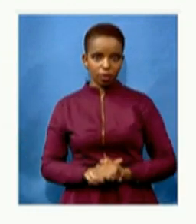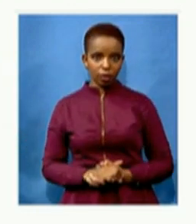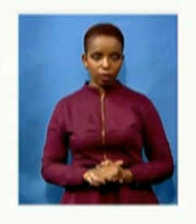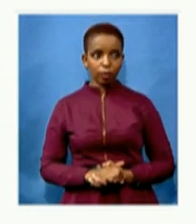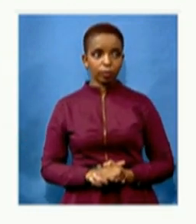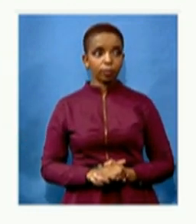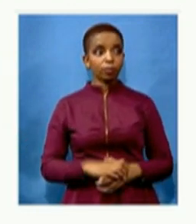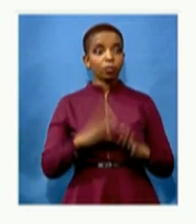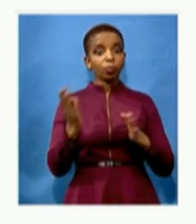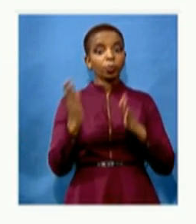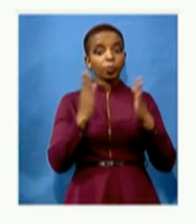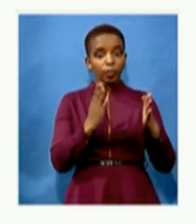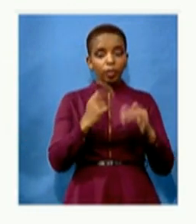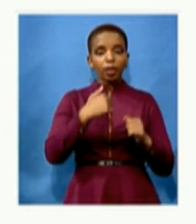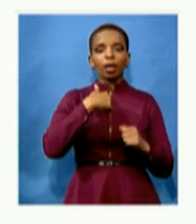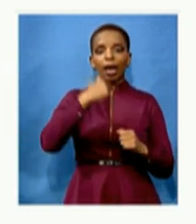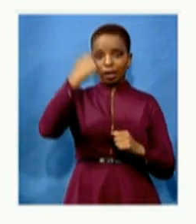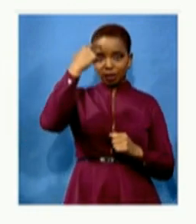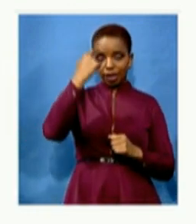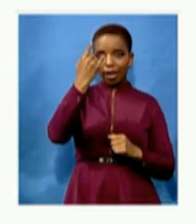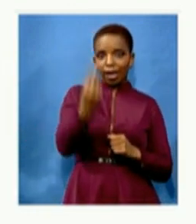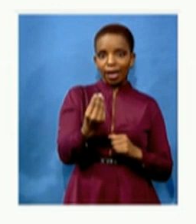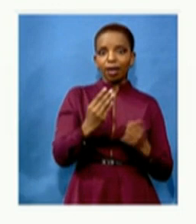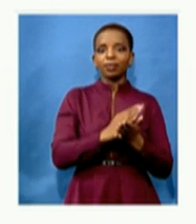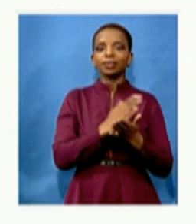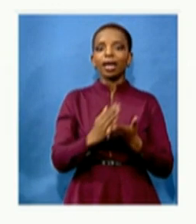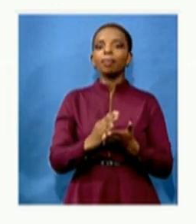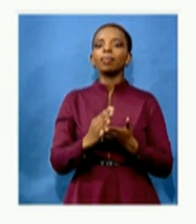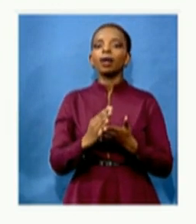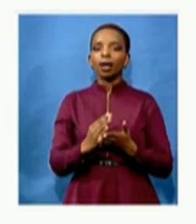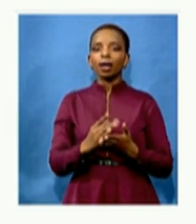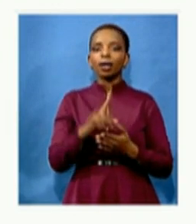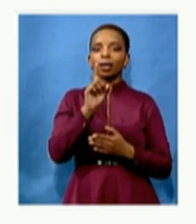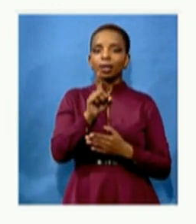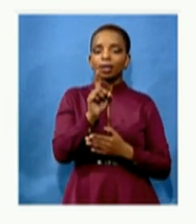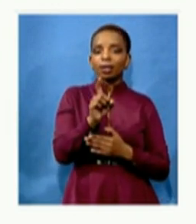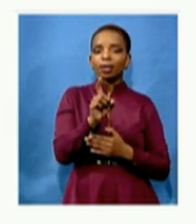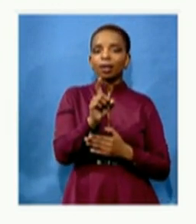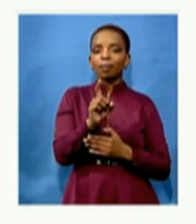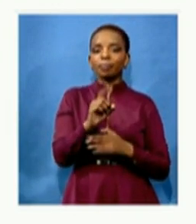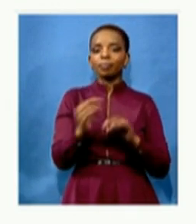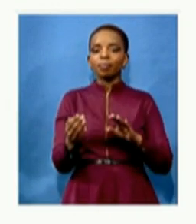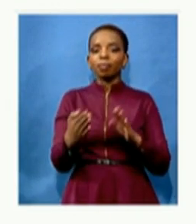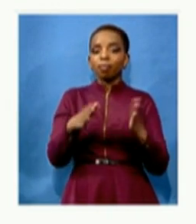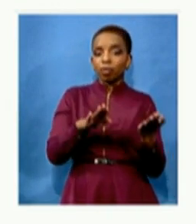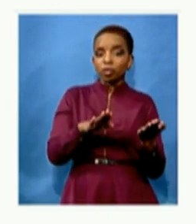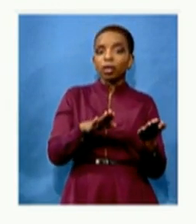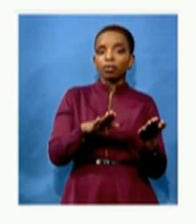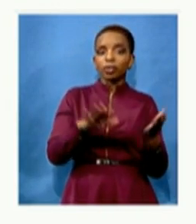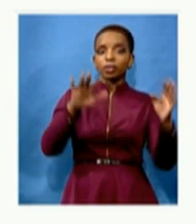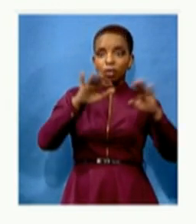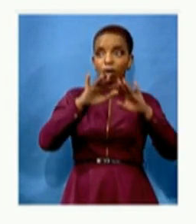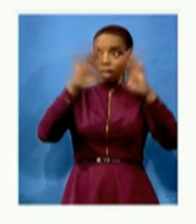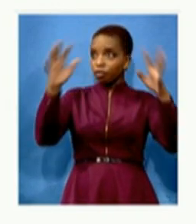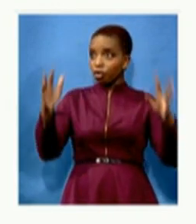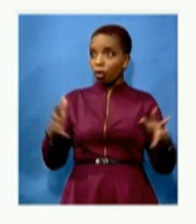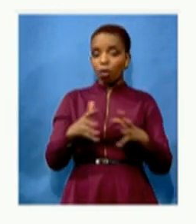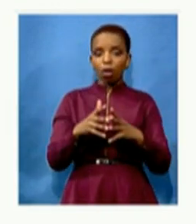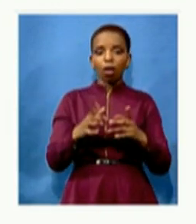when we look at mortality overall for the country, you've got to compare that against something. We